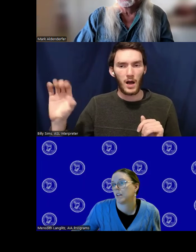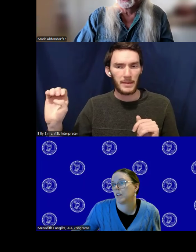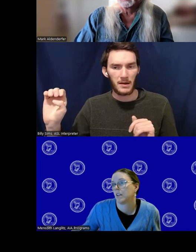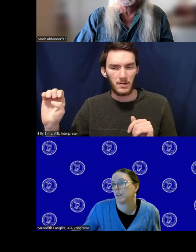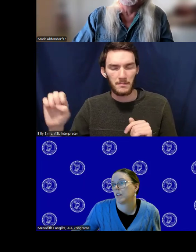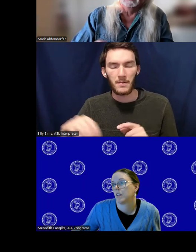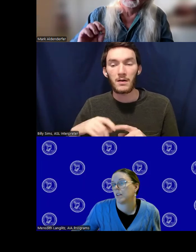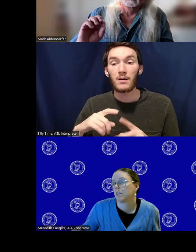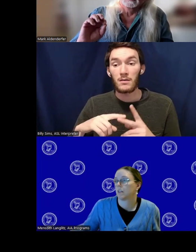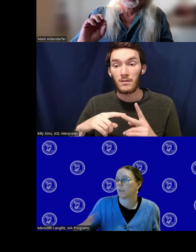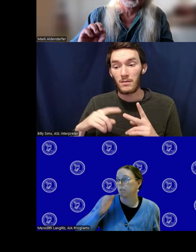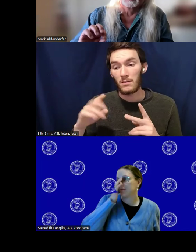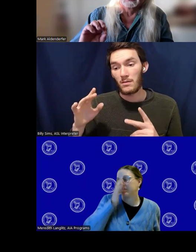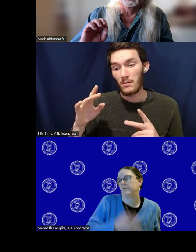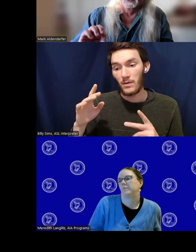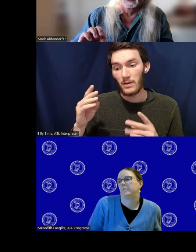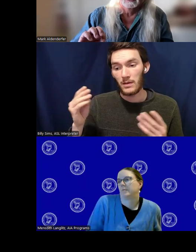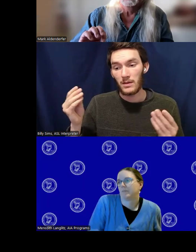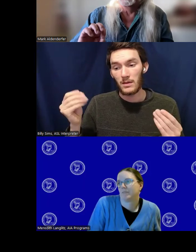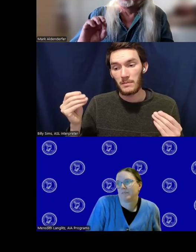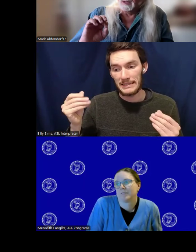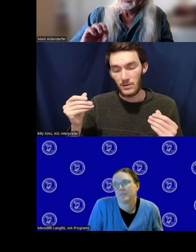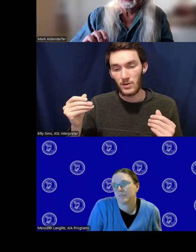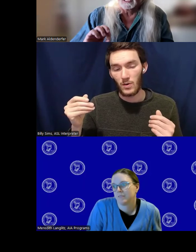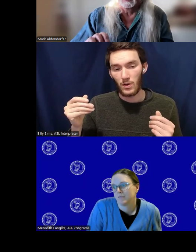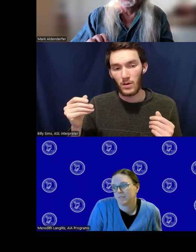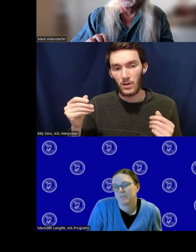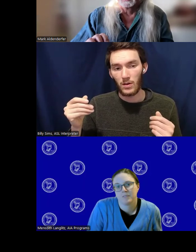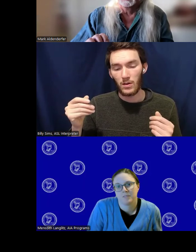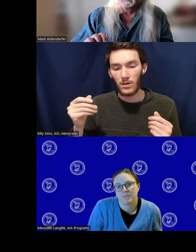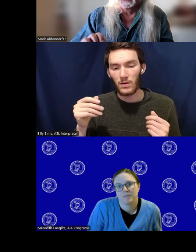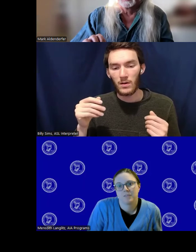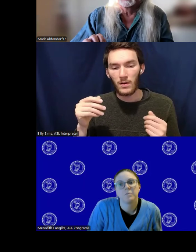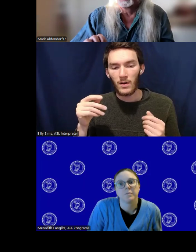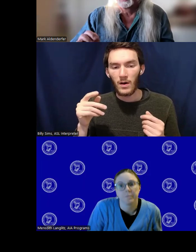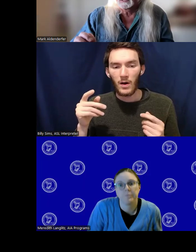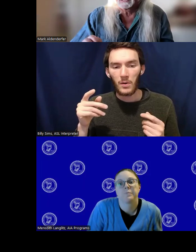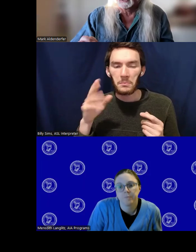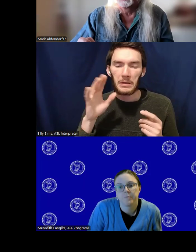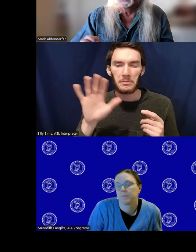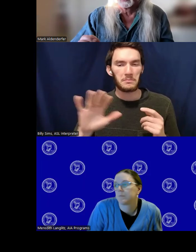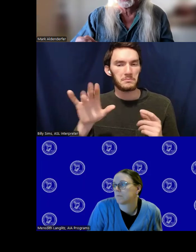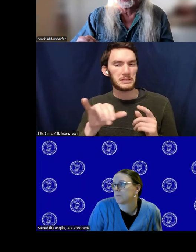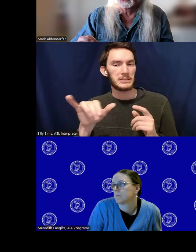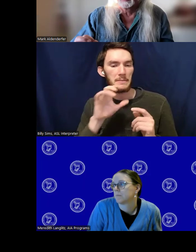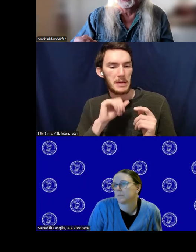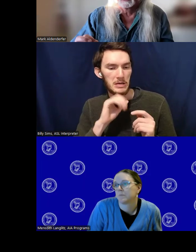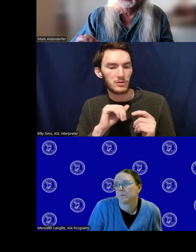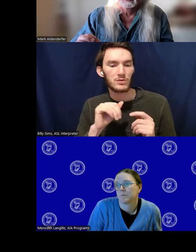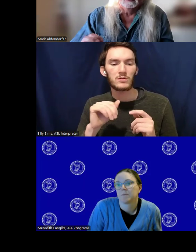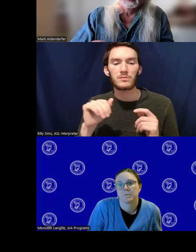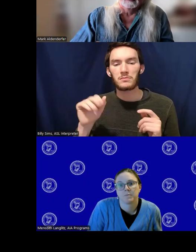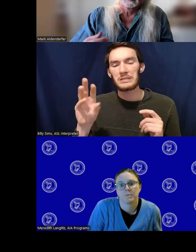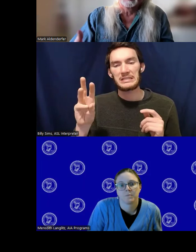ones in the material at Dulan is about the same age, a little bit later, 650 or so Common